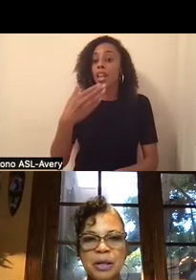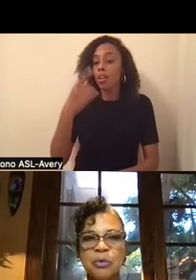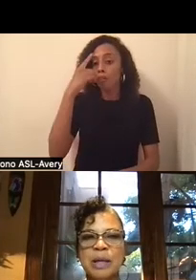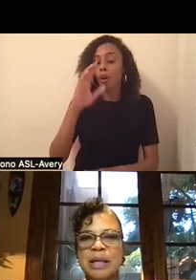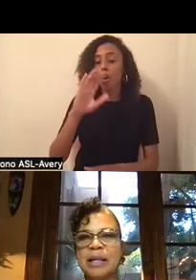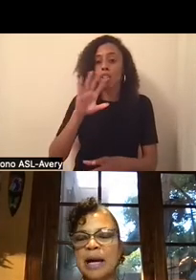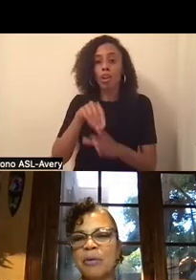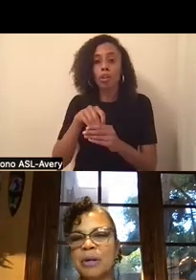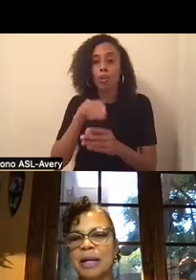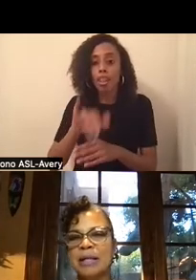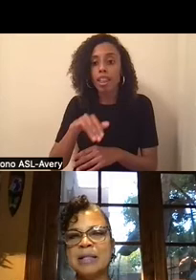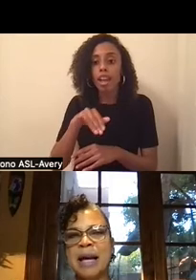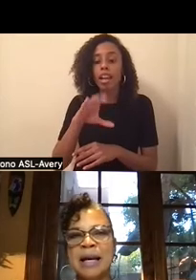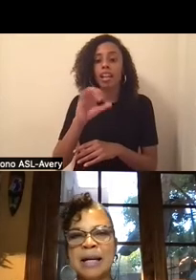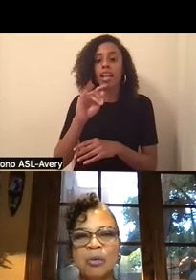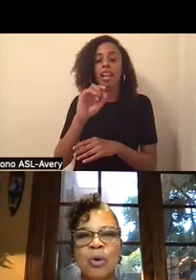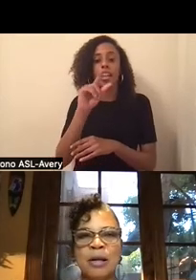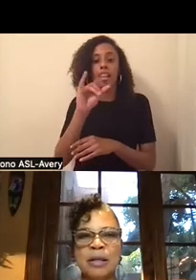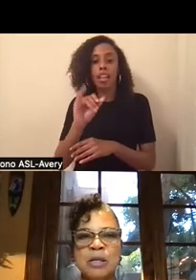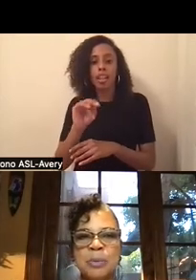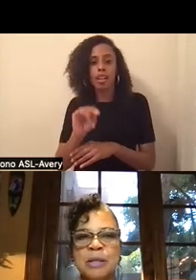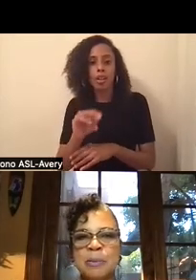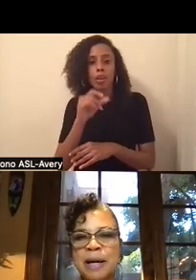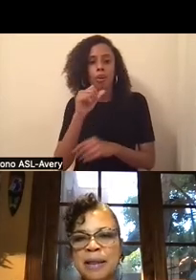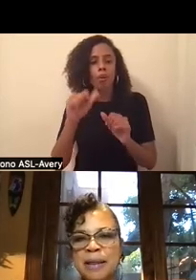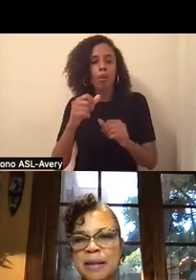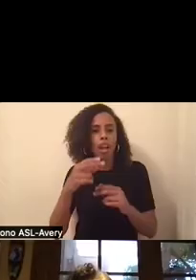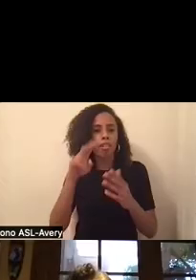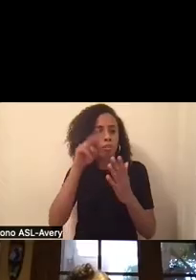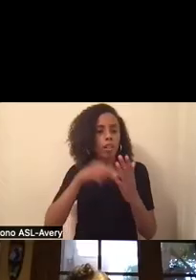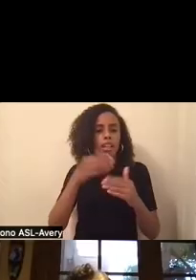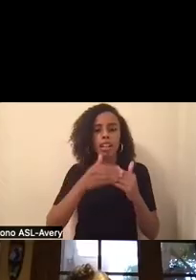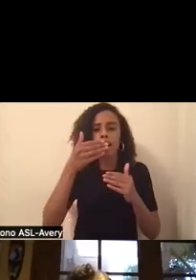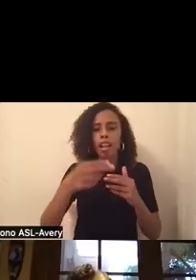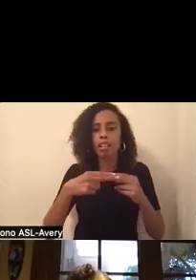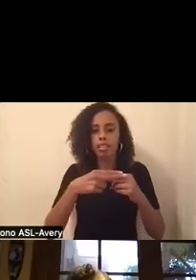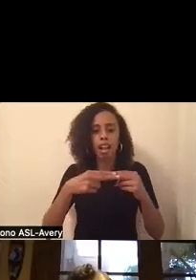Who can read our next slide and walk us through this breath?